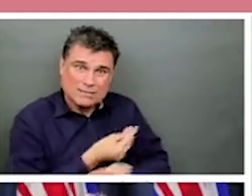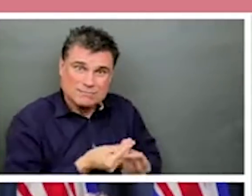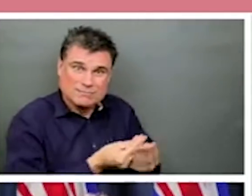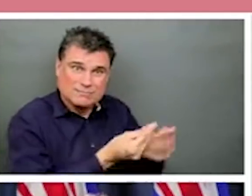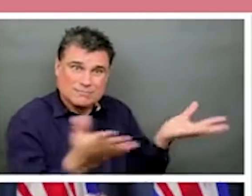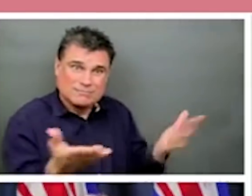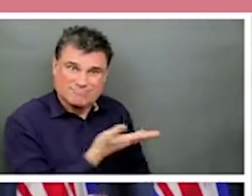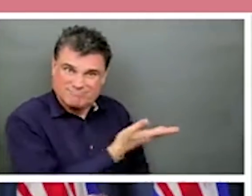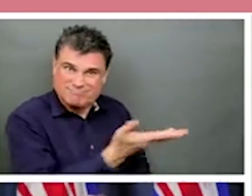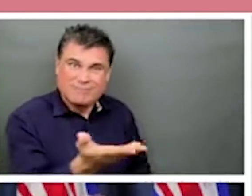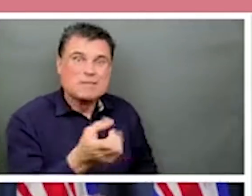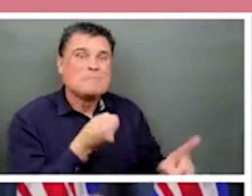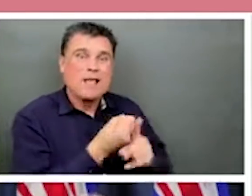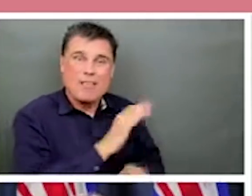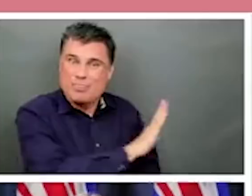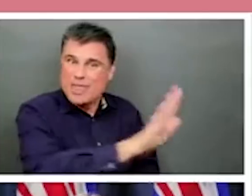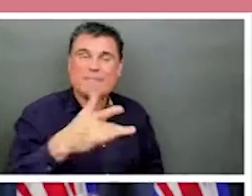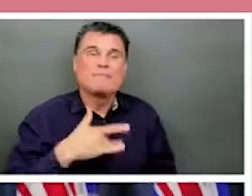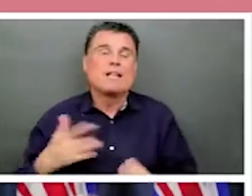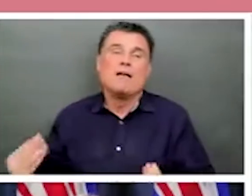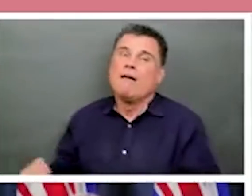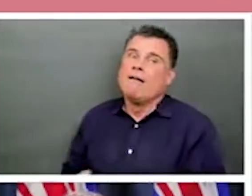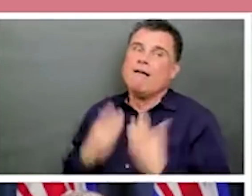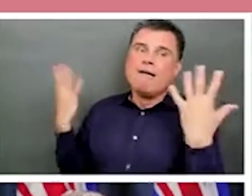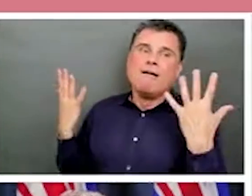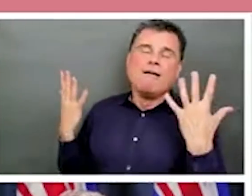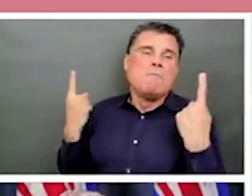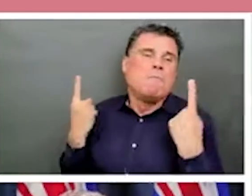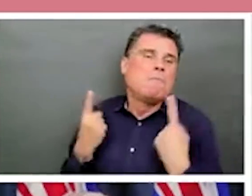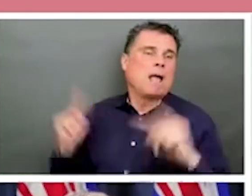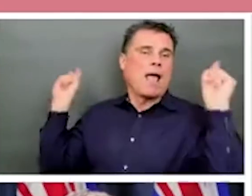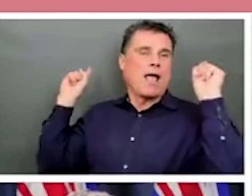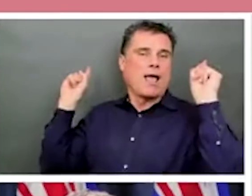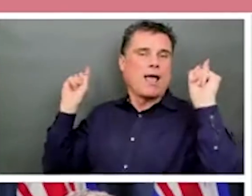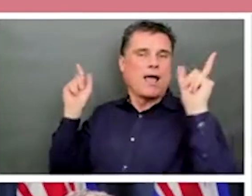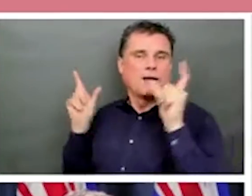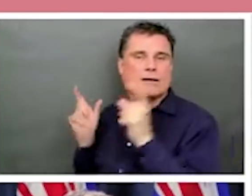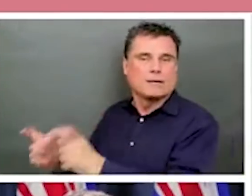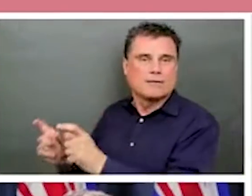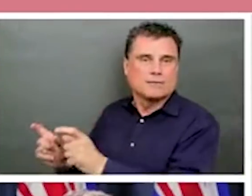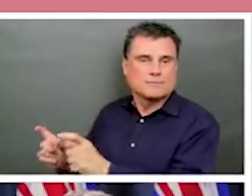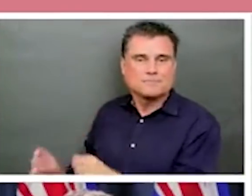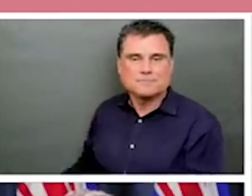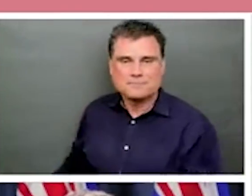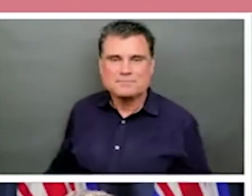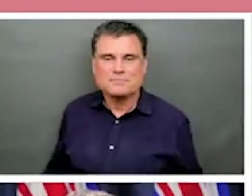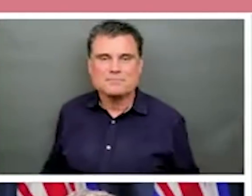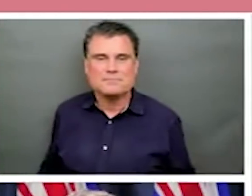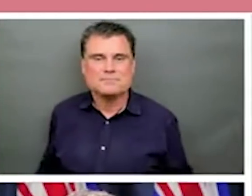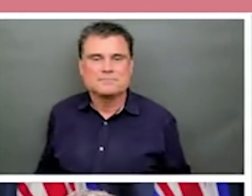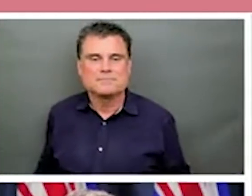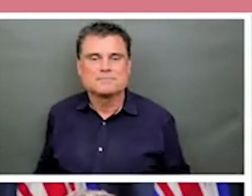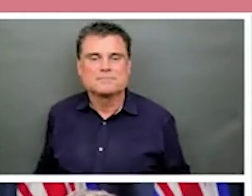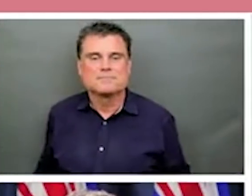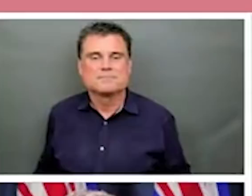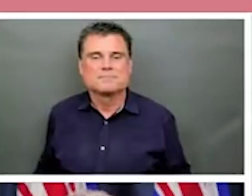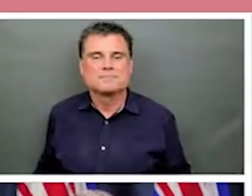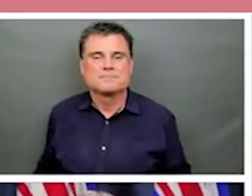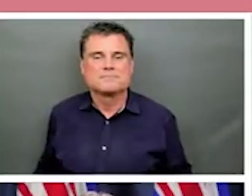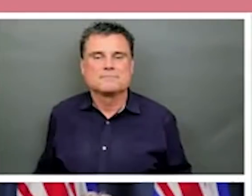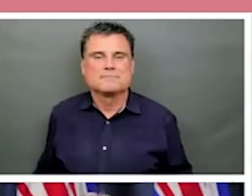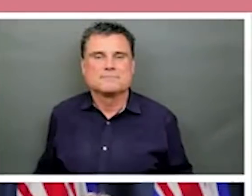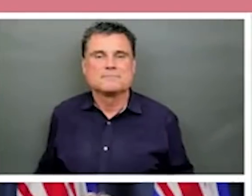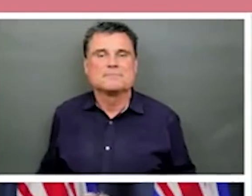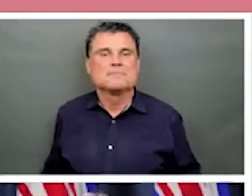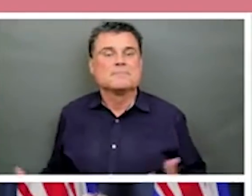population. Now, going back to sort of the impact on the health authorities and just being able to understand, you know, what they'll be doing